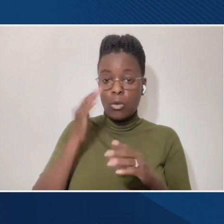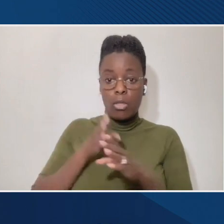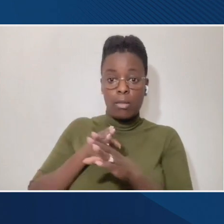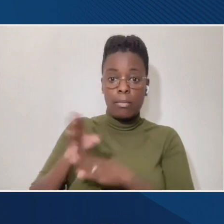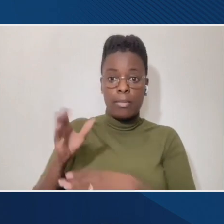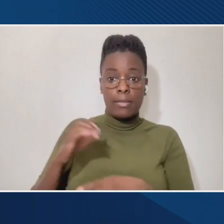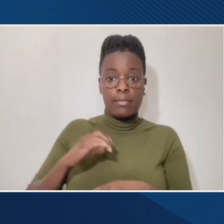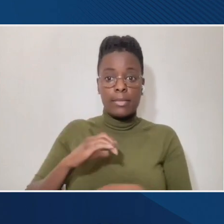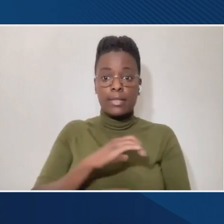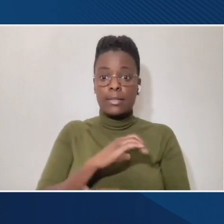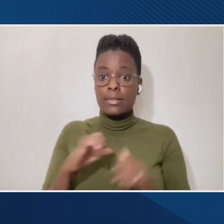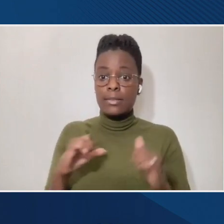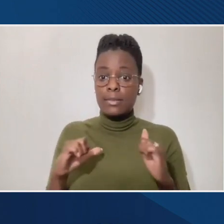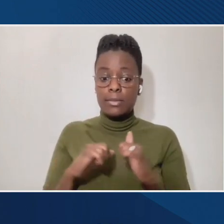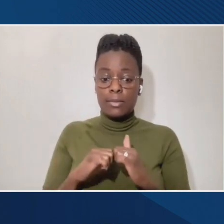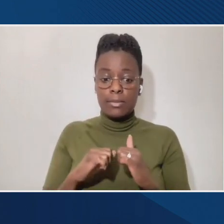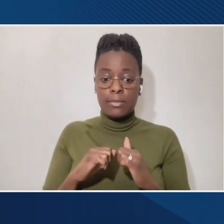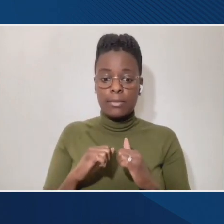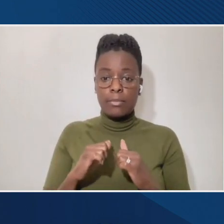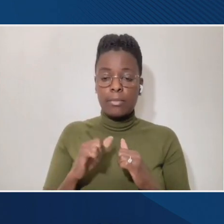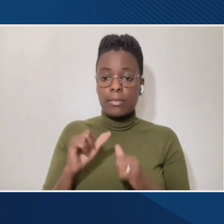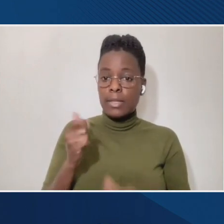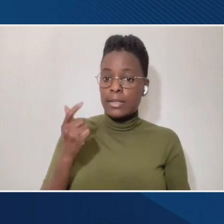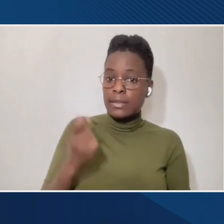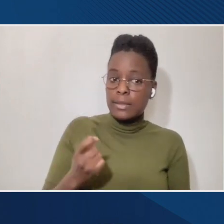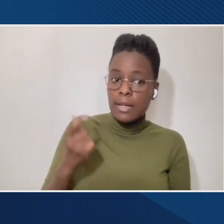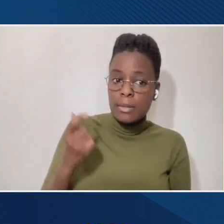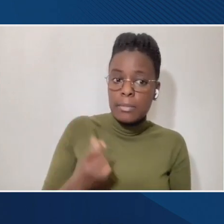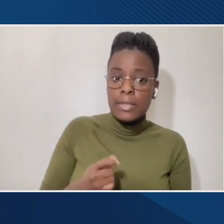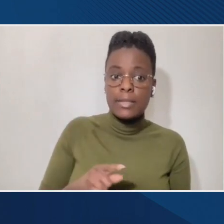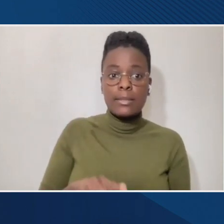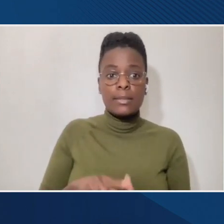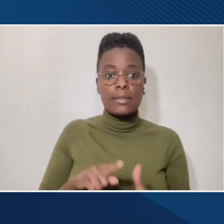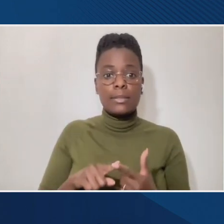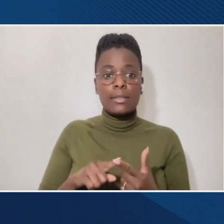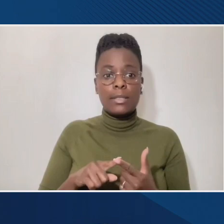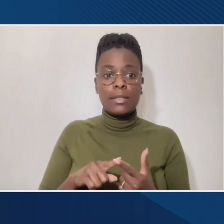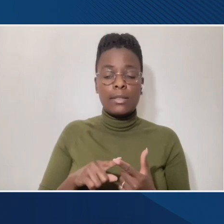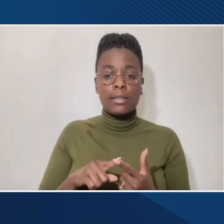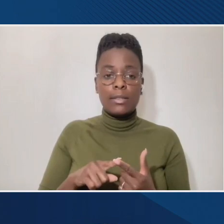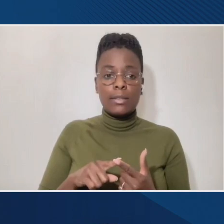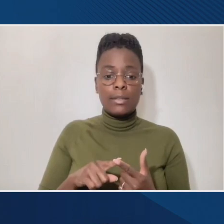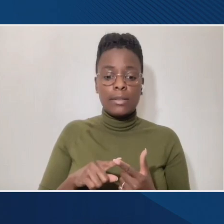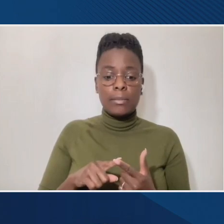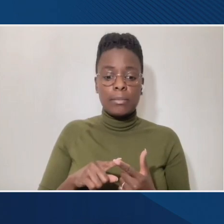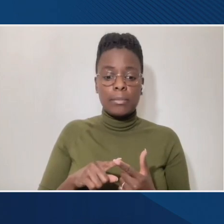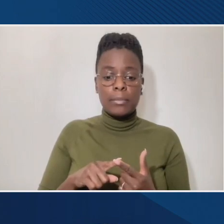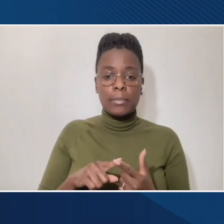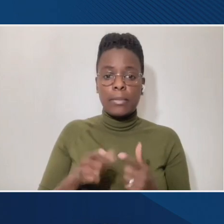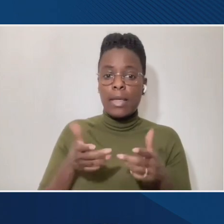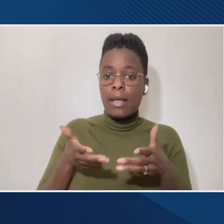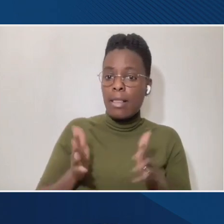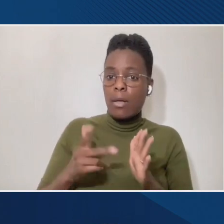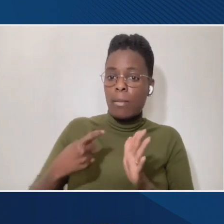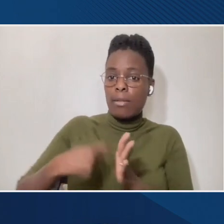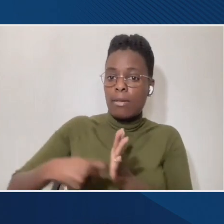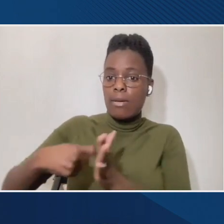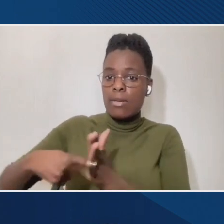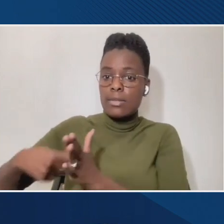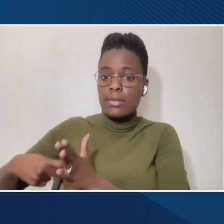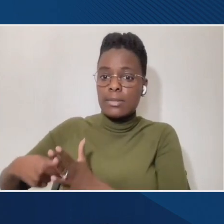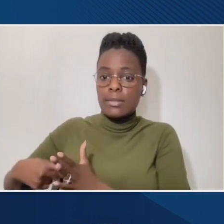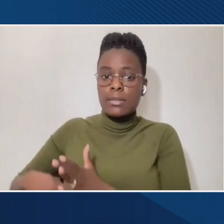support service program. And I just want to go back to that caution. Again, this is your recommendation, but you also want to think